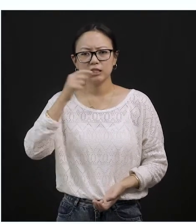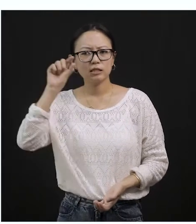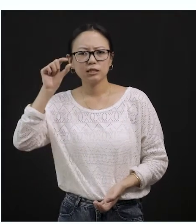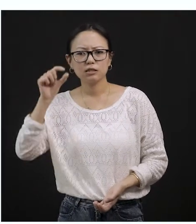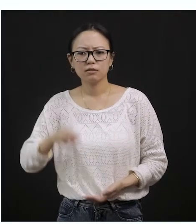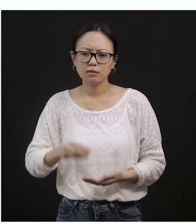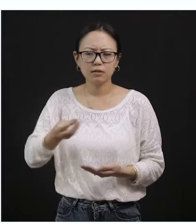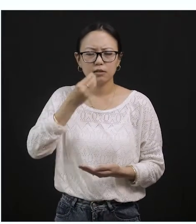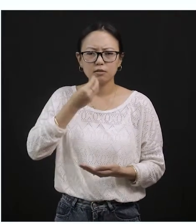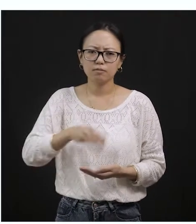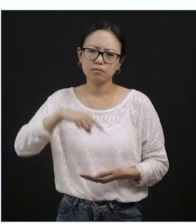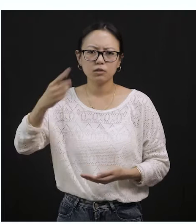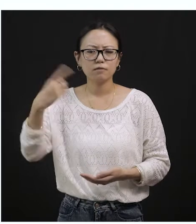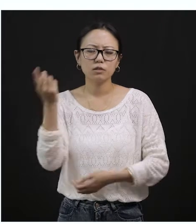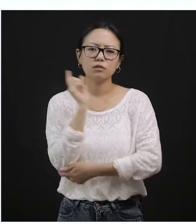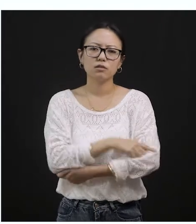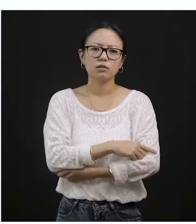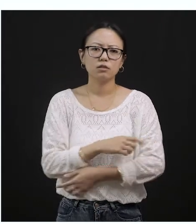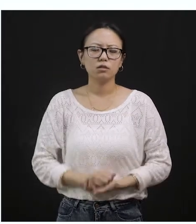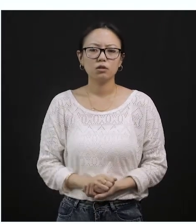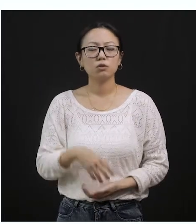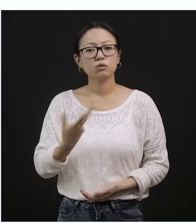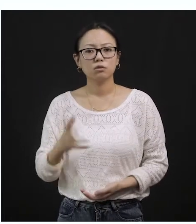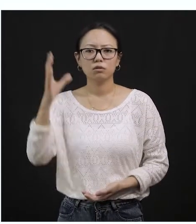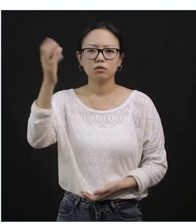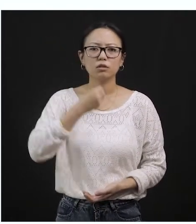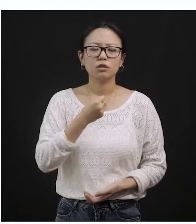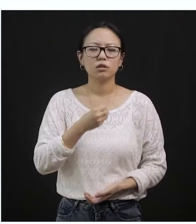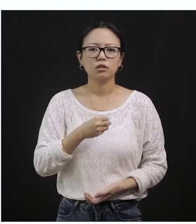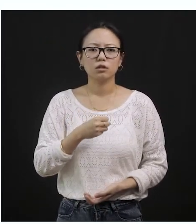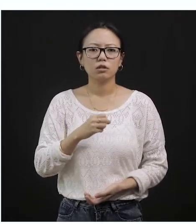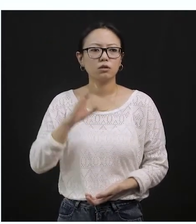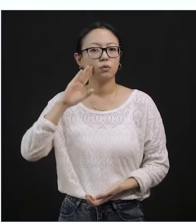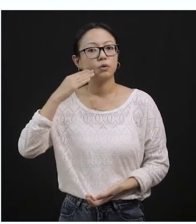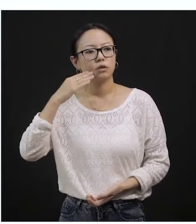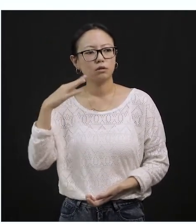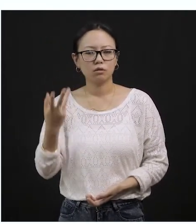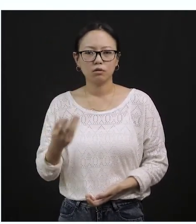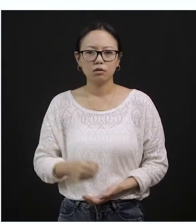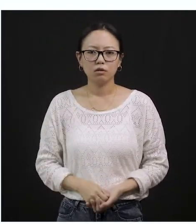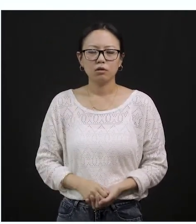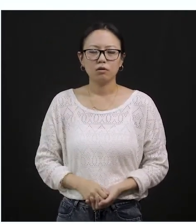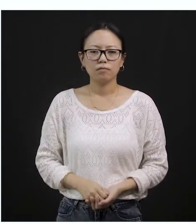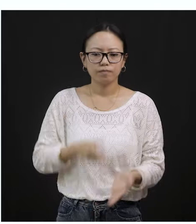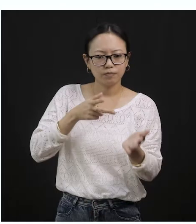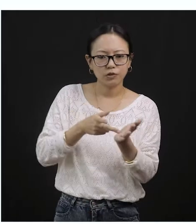Where do we get rice from? We get this from a farmer. We get this from a